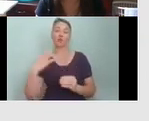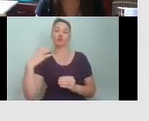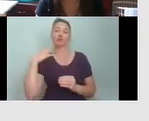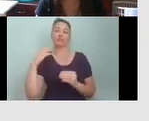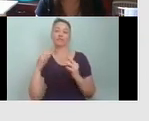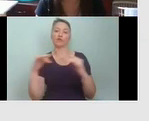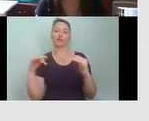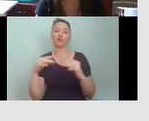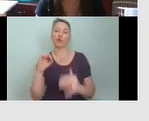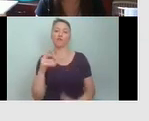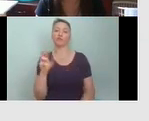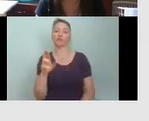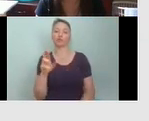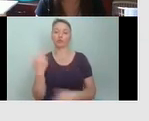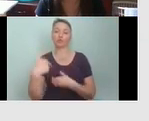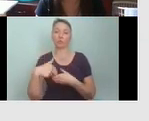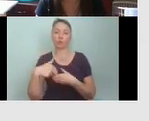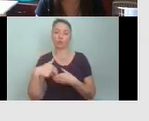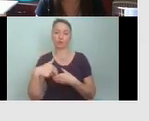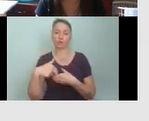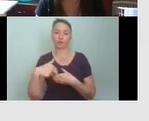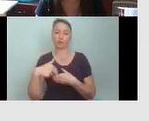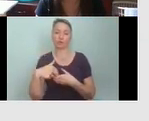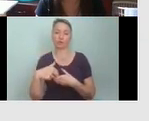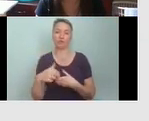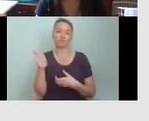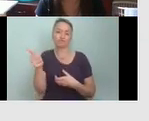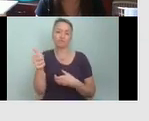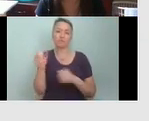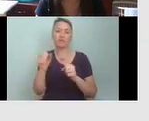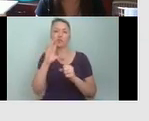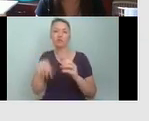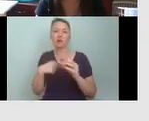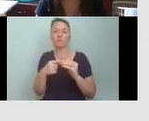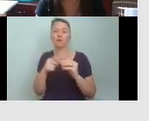be able to speak to some of the issues that she's working on.